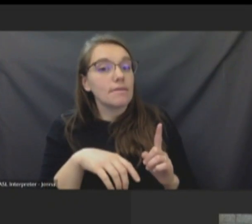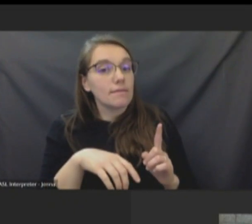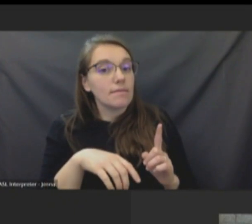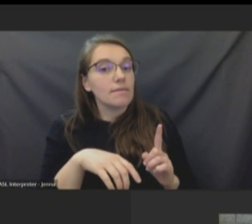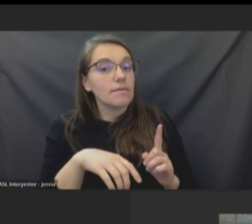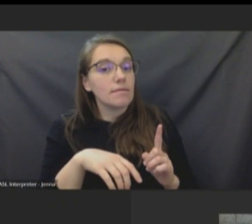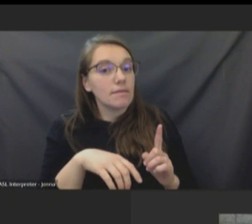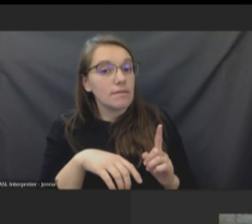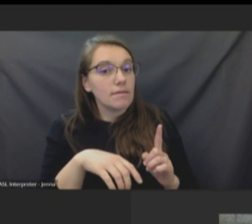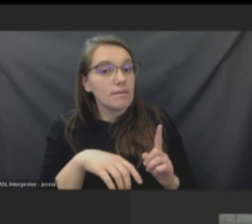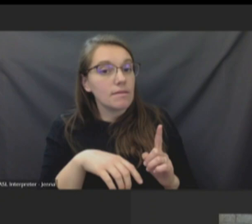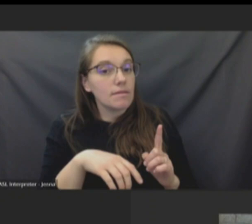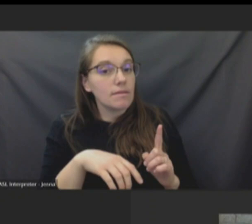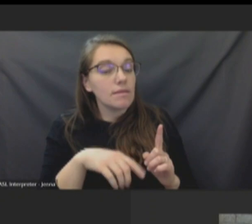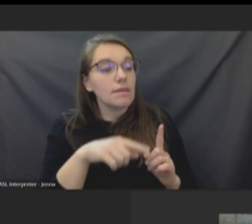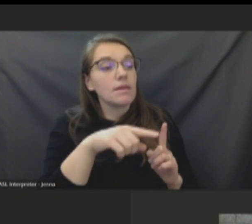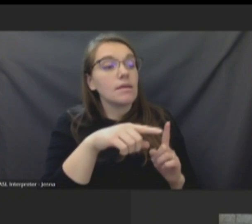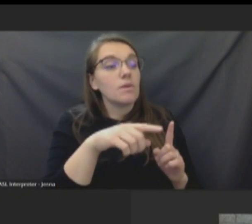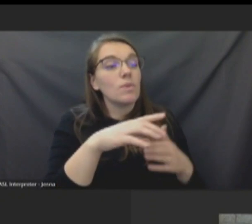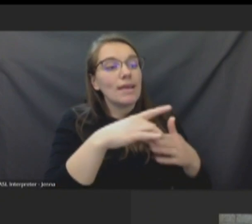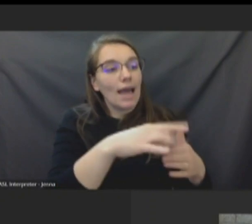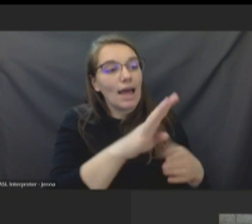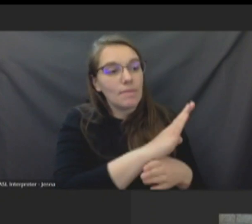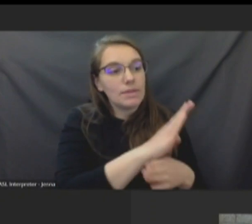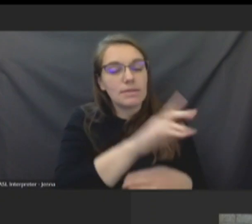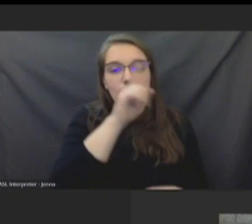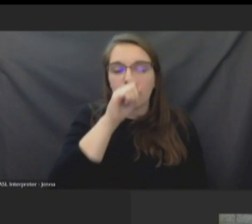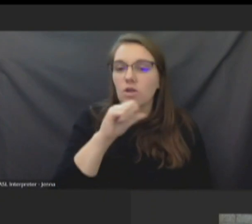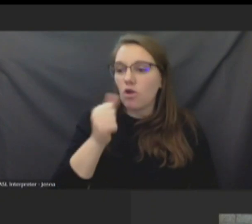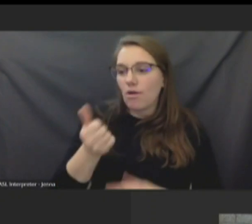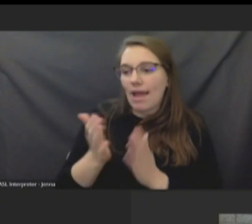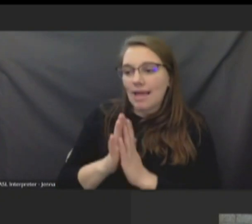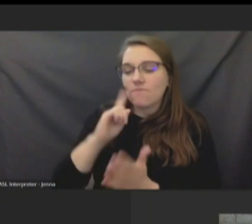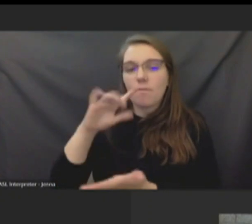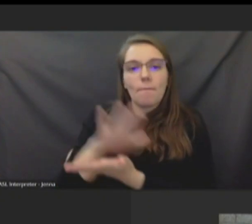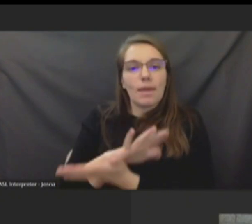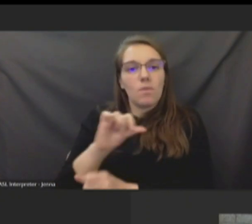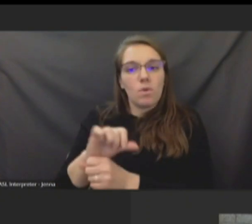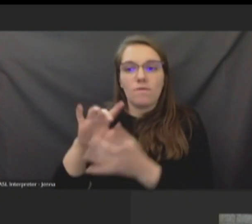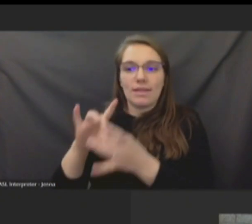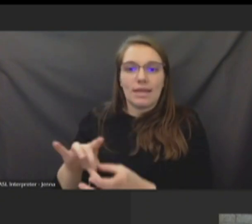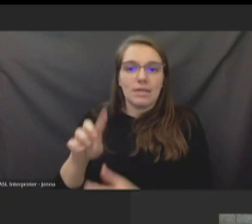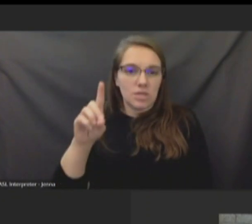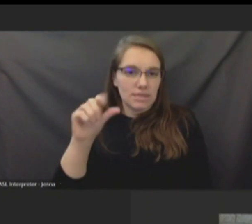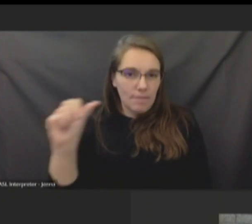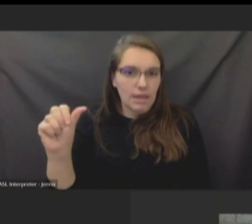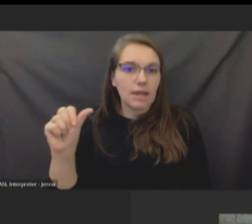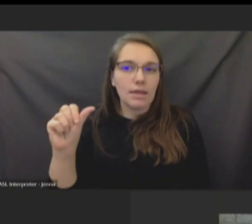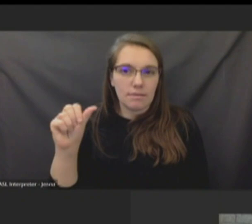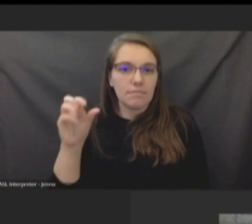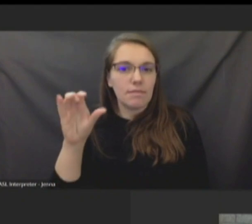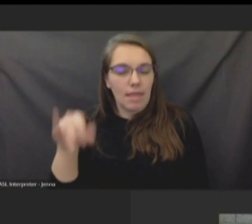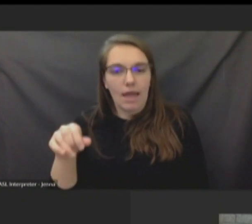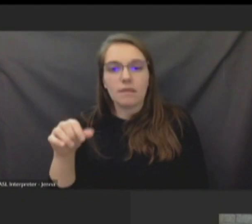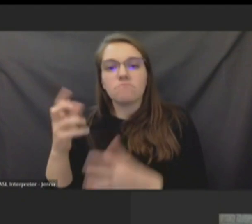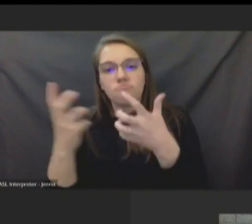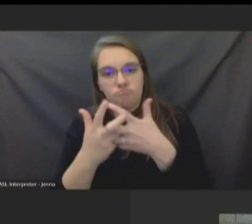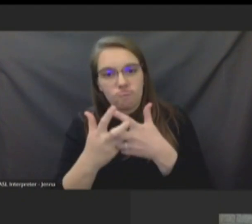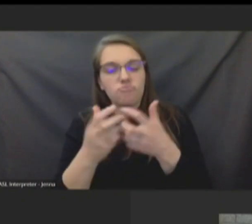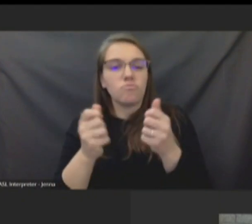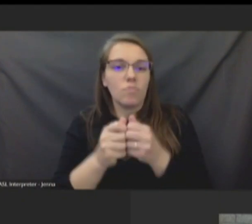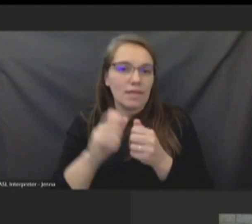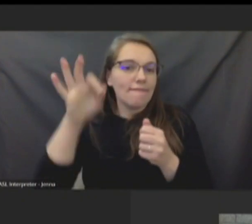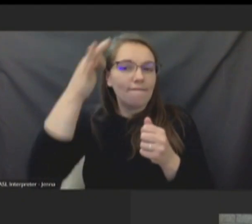they're being guided to not ask customers for paperwork about their disability, consistent with